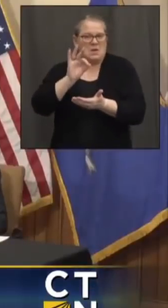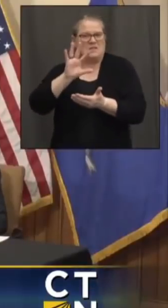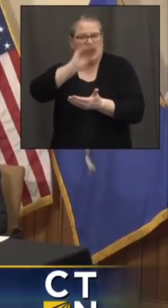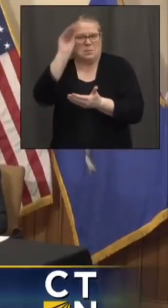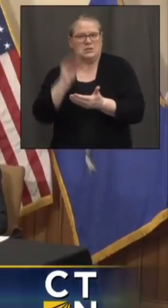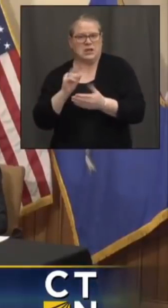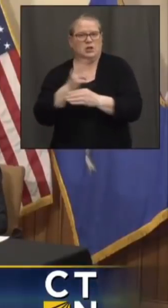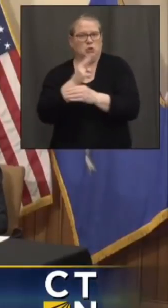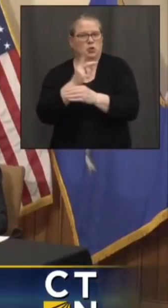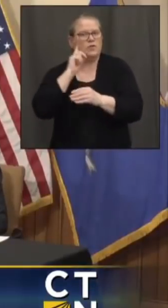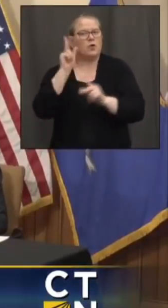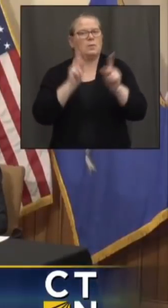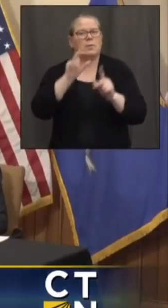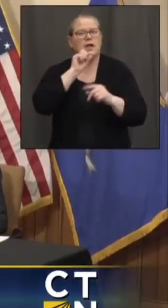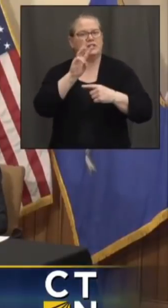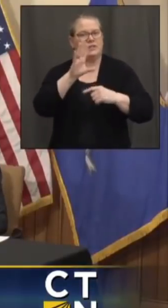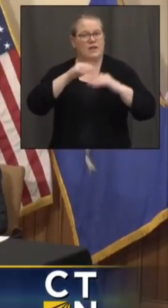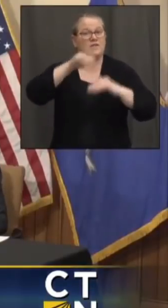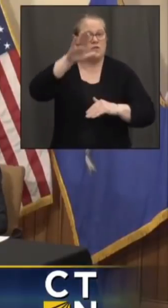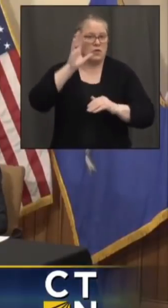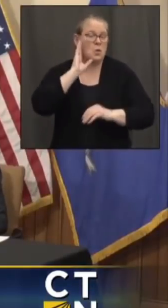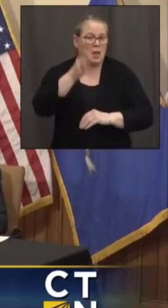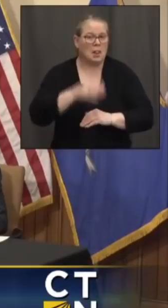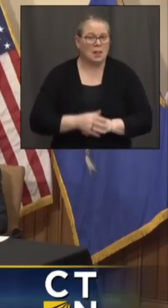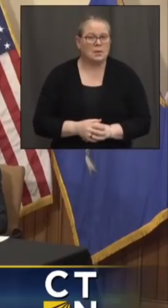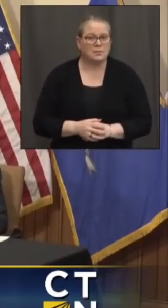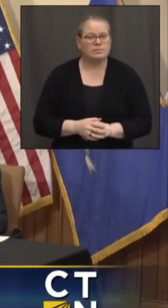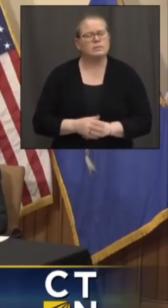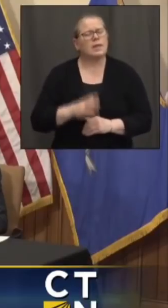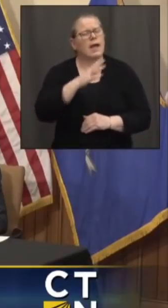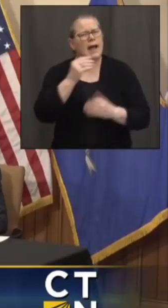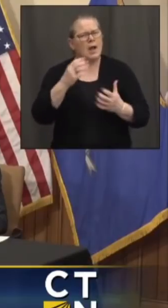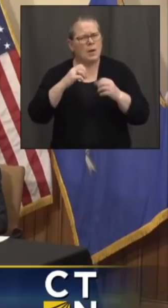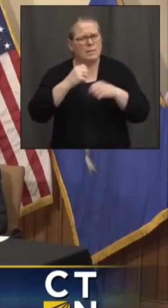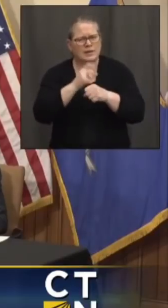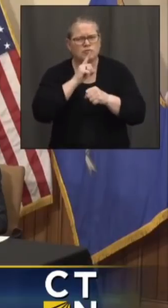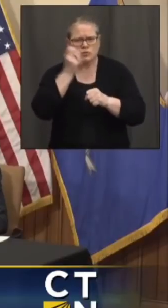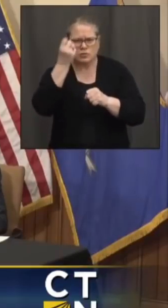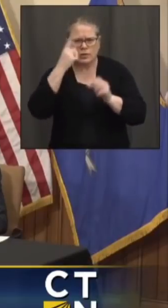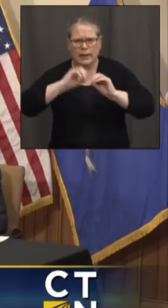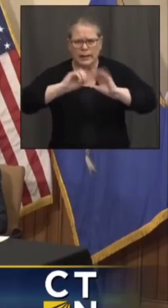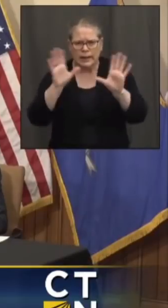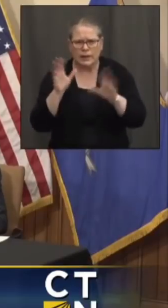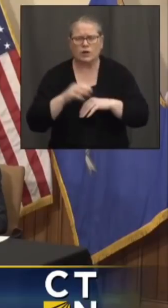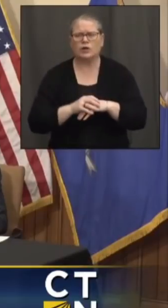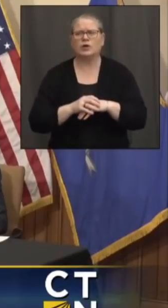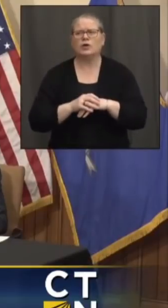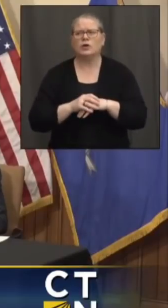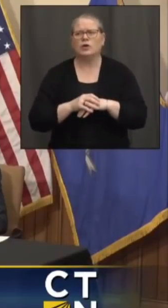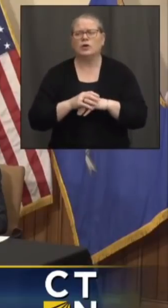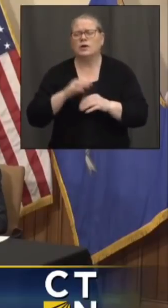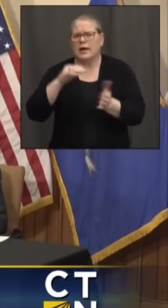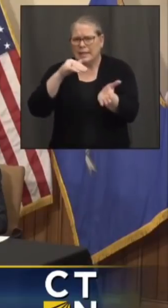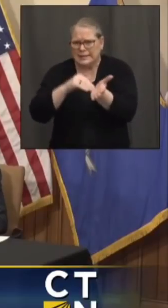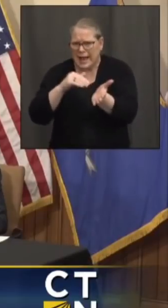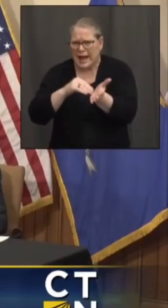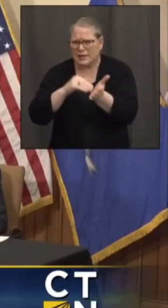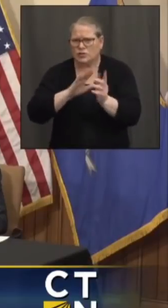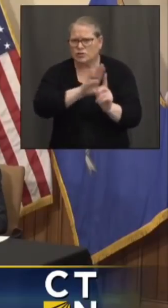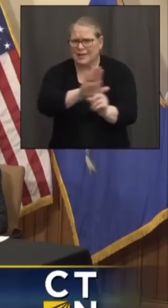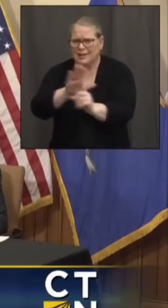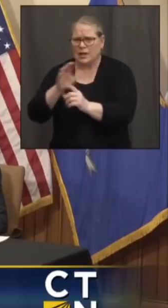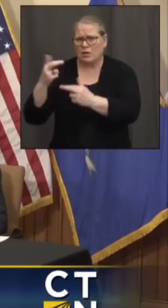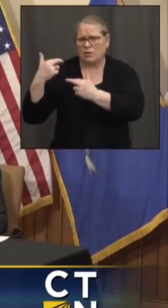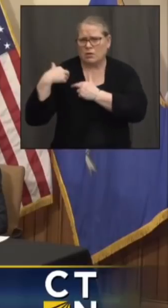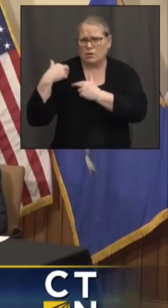And then just to confirm, so it's up to the individual providers to begin opening up appointments for those ages 65